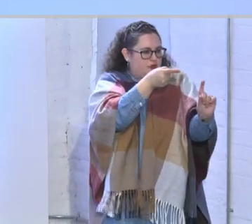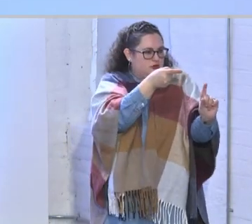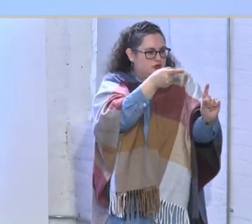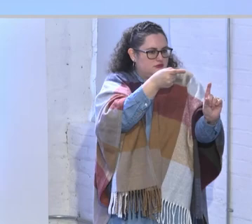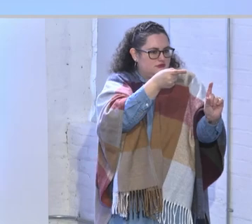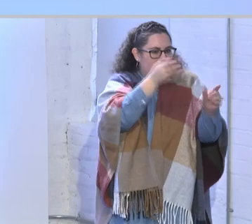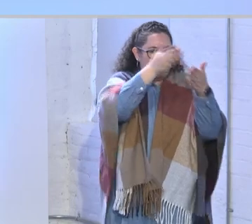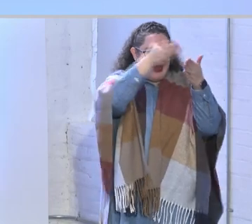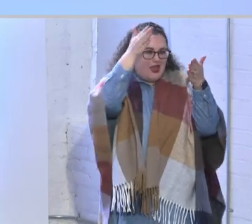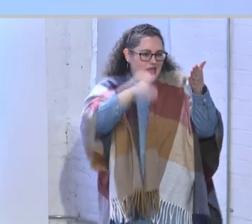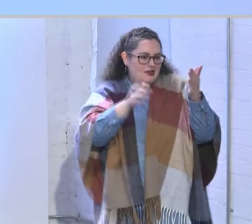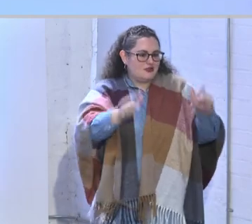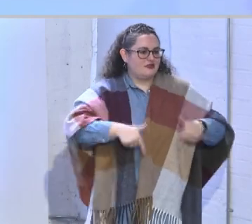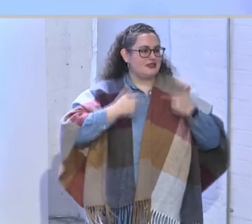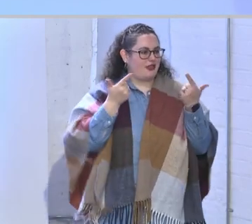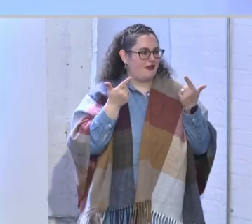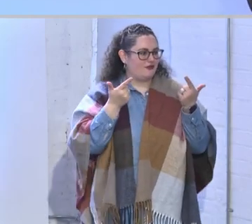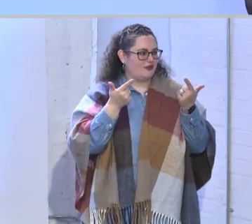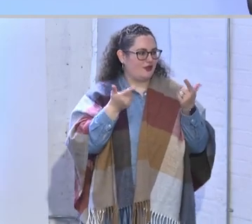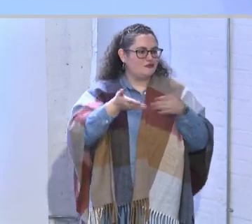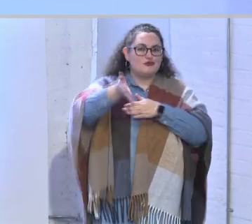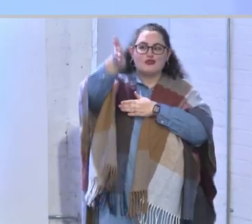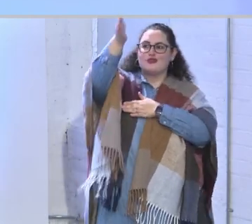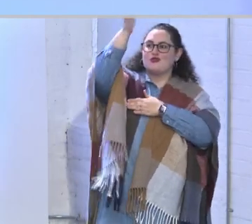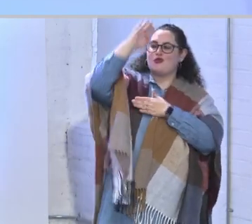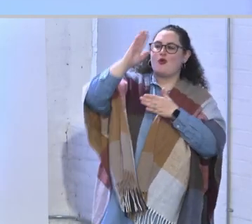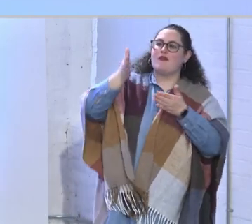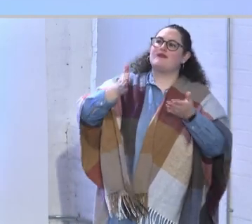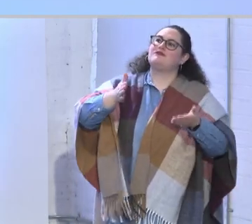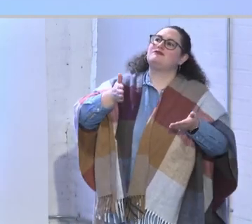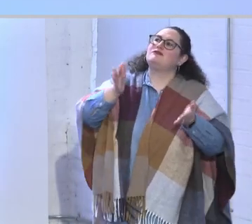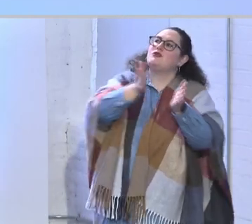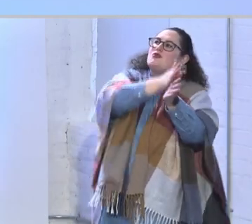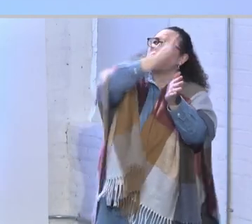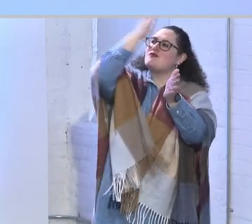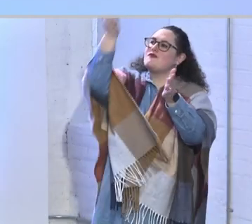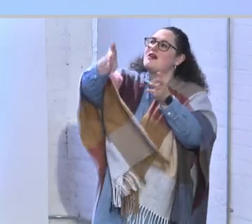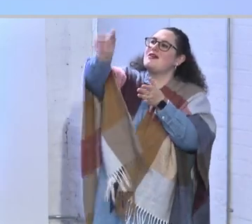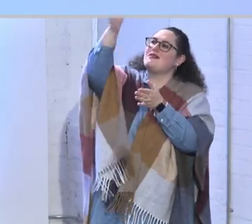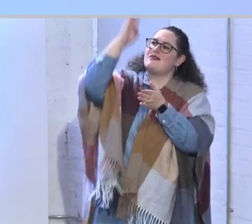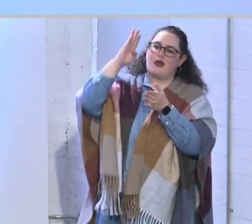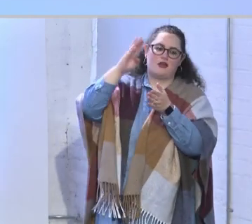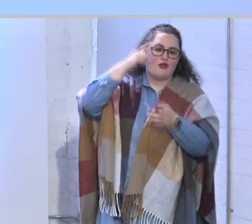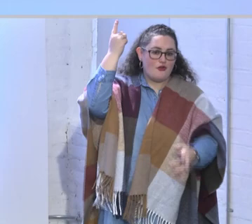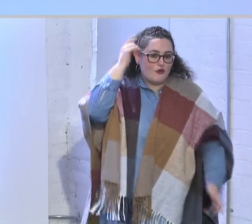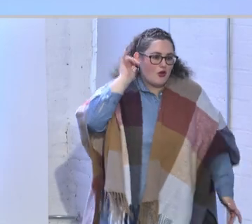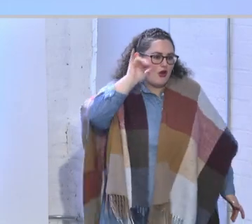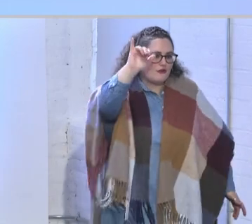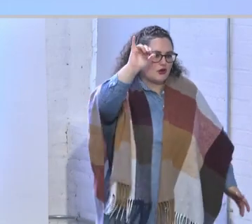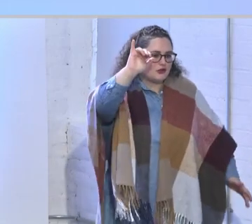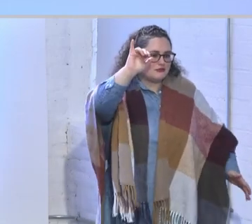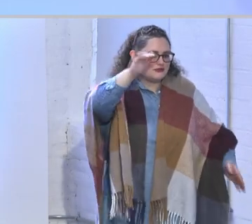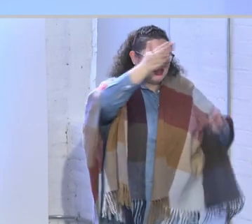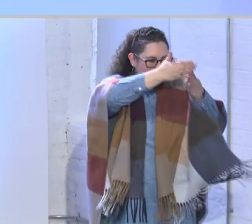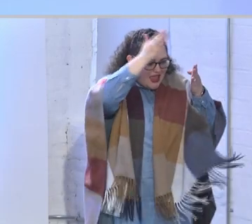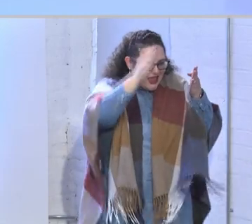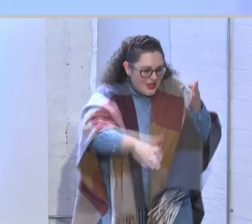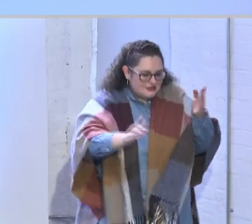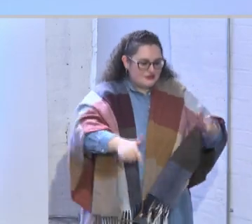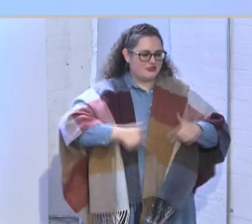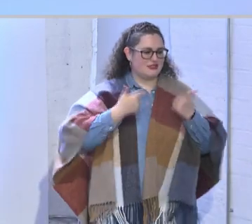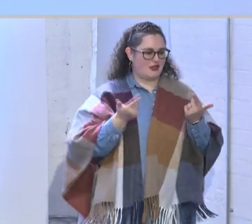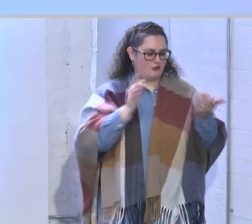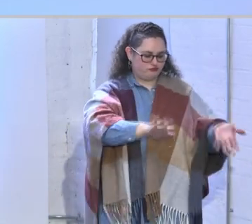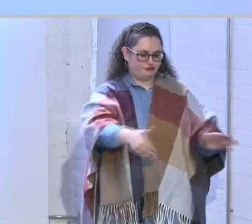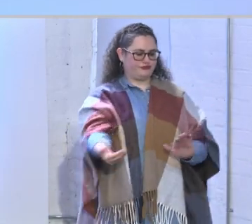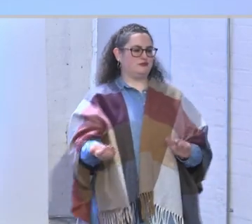man's chief end is to glorify God and to enjoy him forever. And so the purpose of my life, the purpose of your life